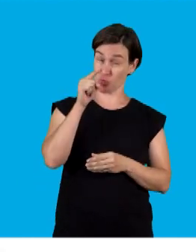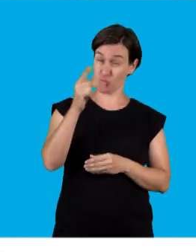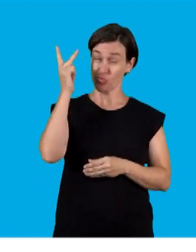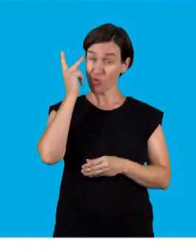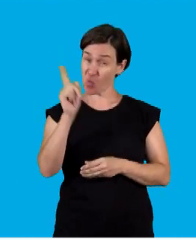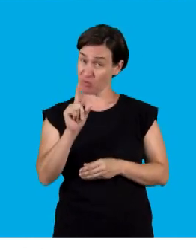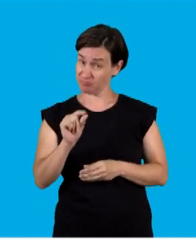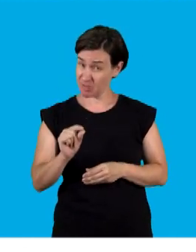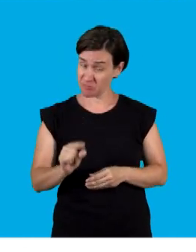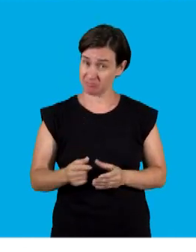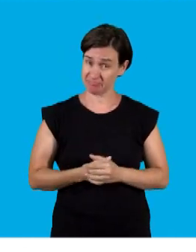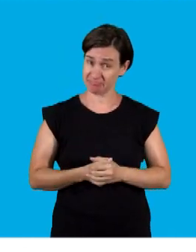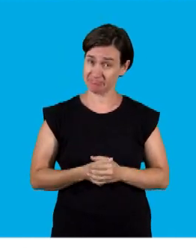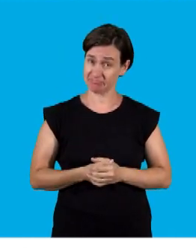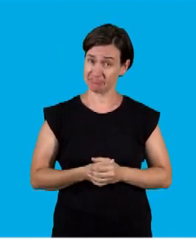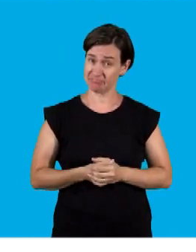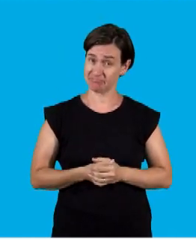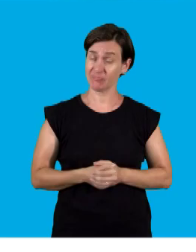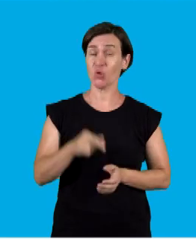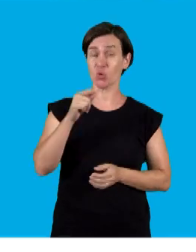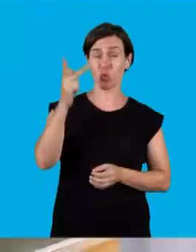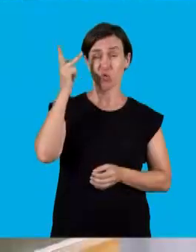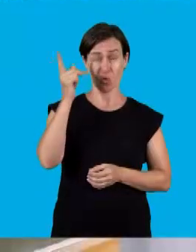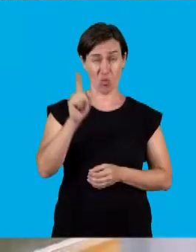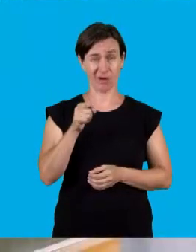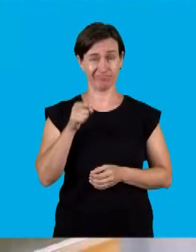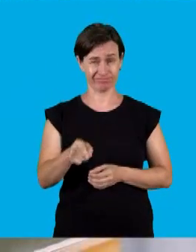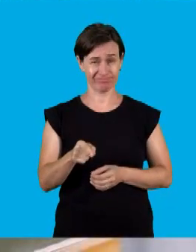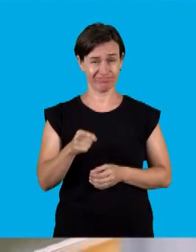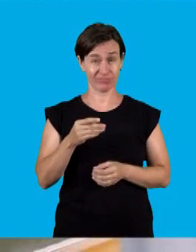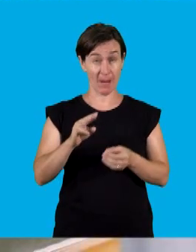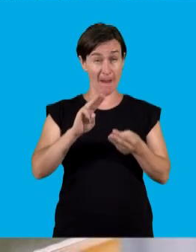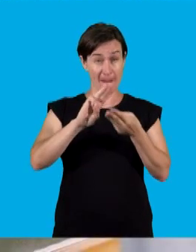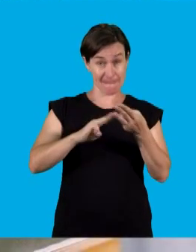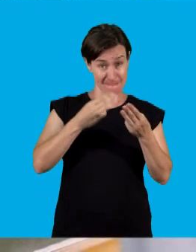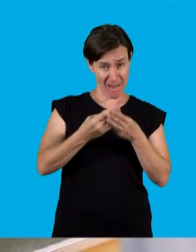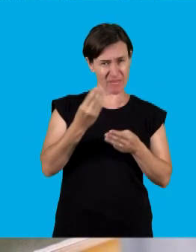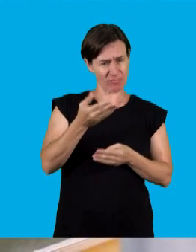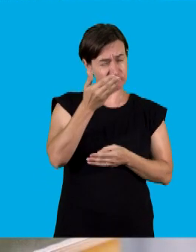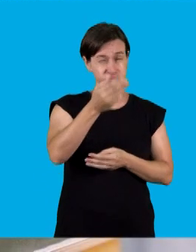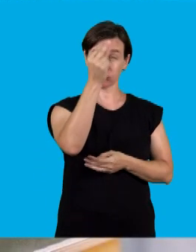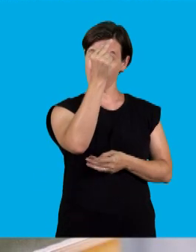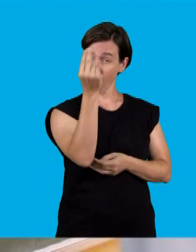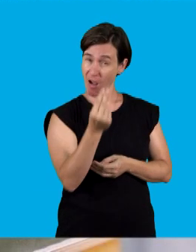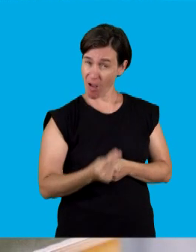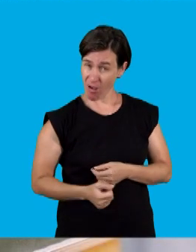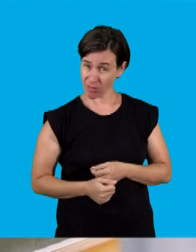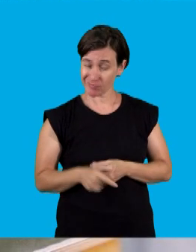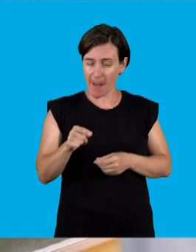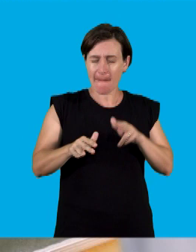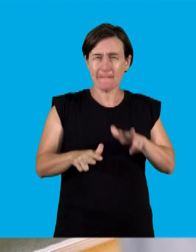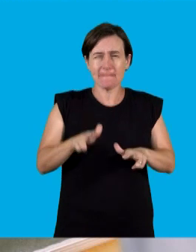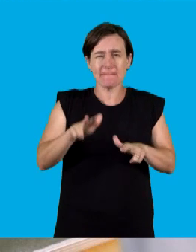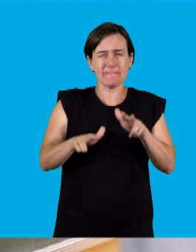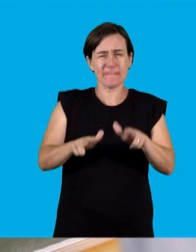know? So, did you know that there is mathematics in art? Geometric